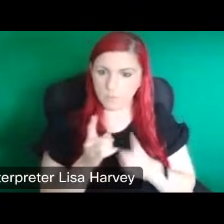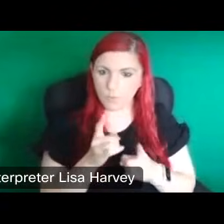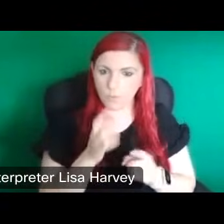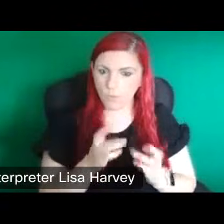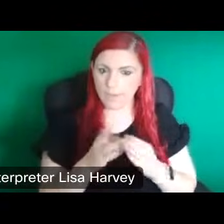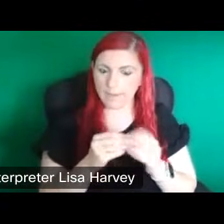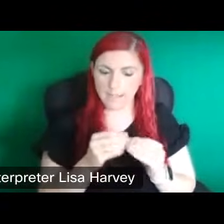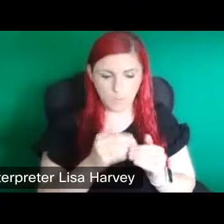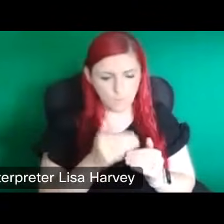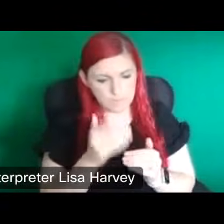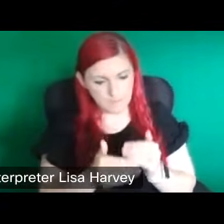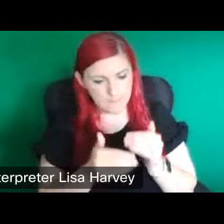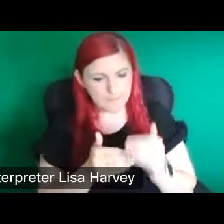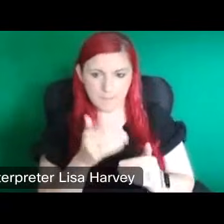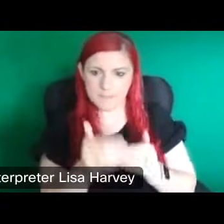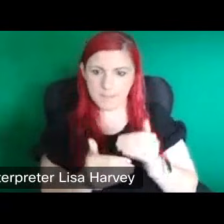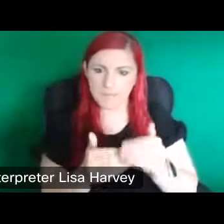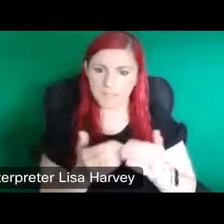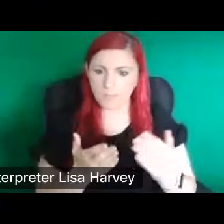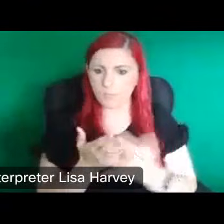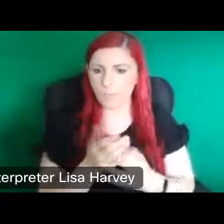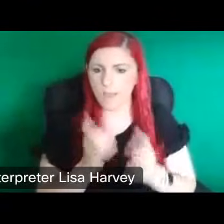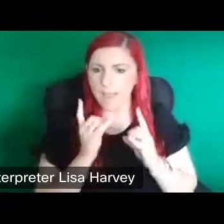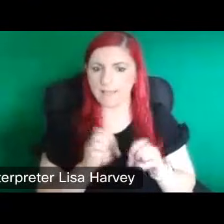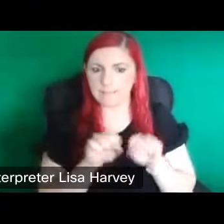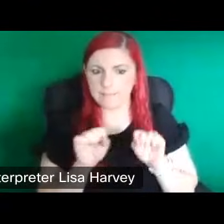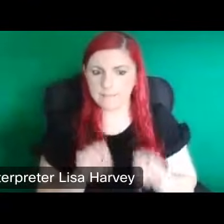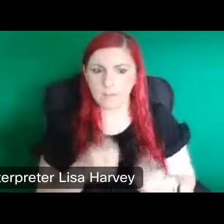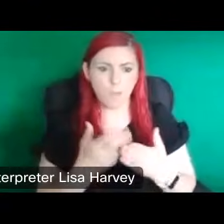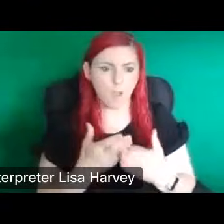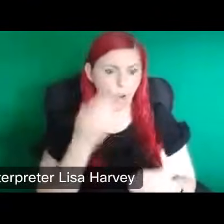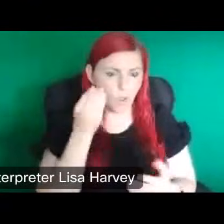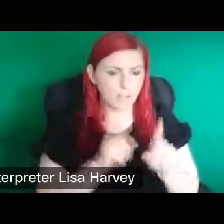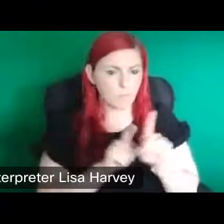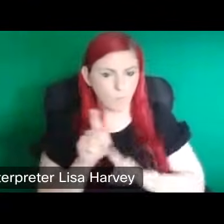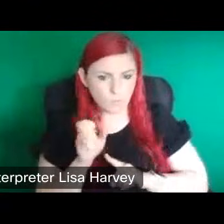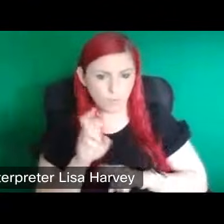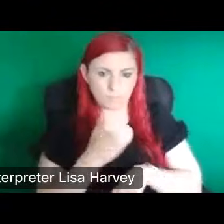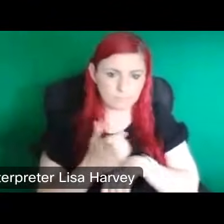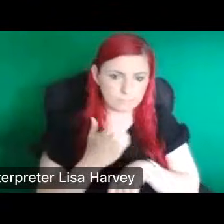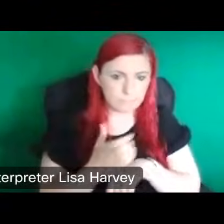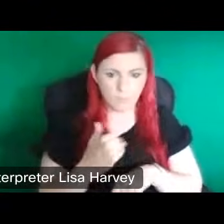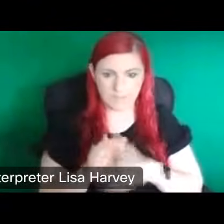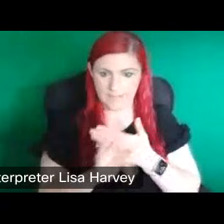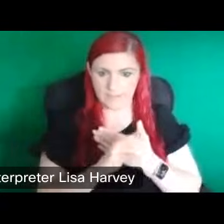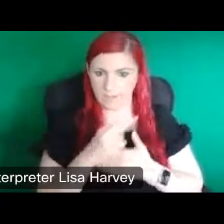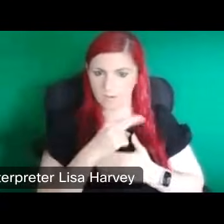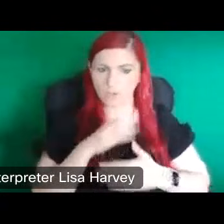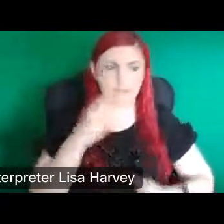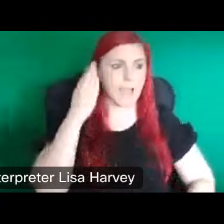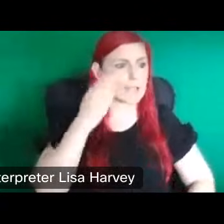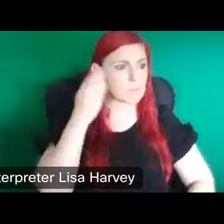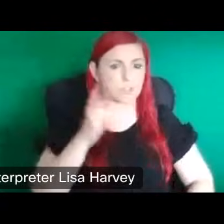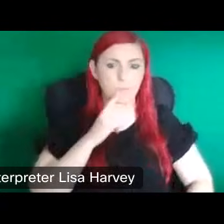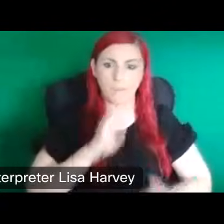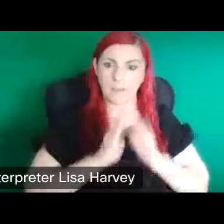step by step towards a health system where learning and improvement are continuous, where safety is not just an aspiration but a lived